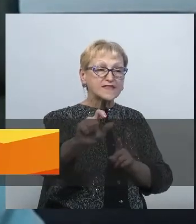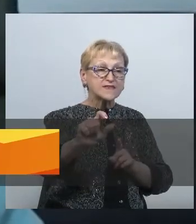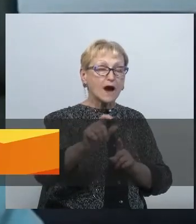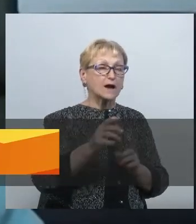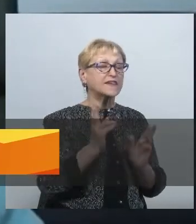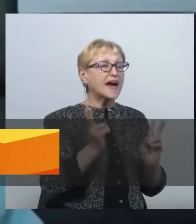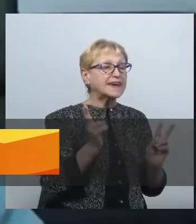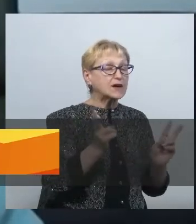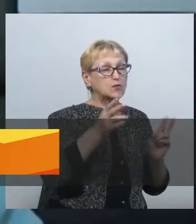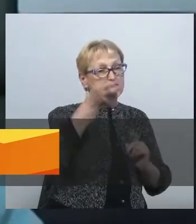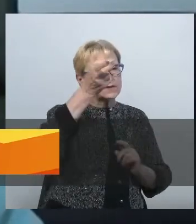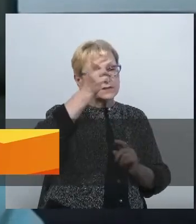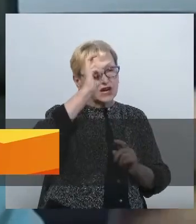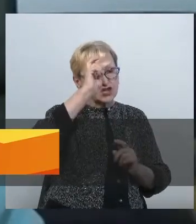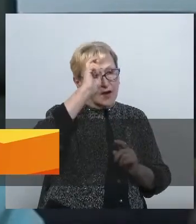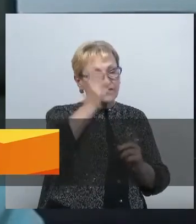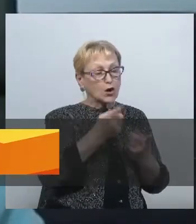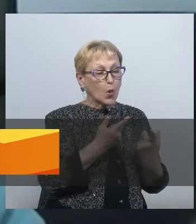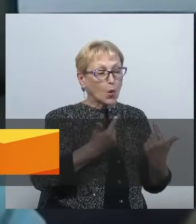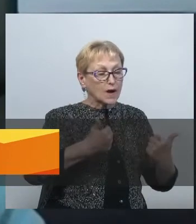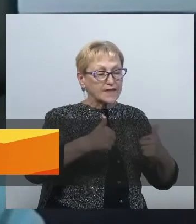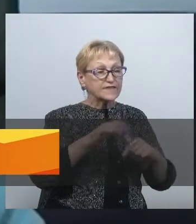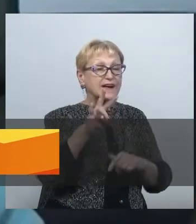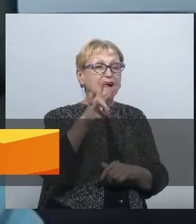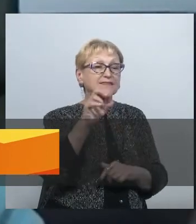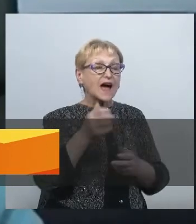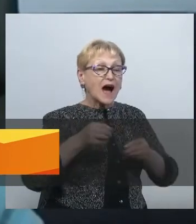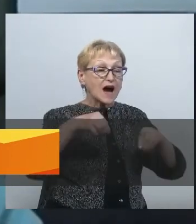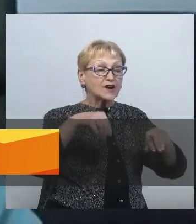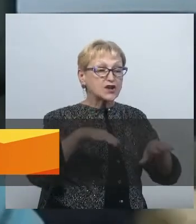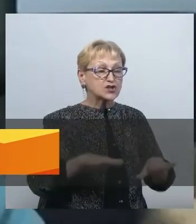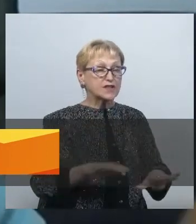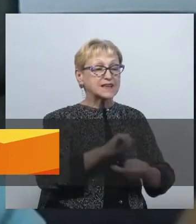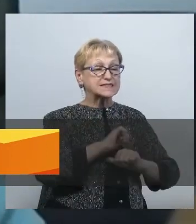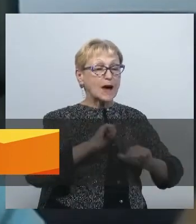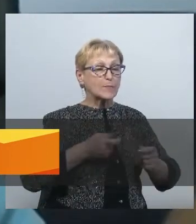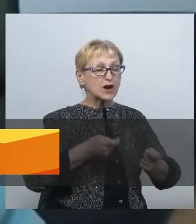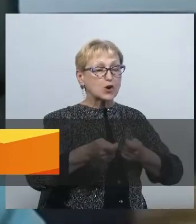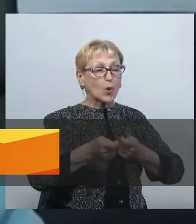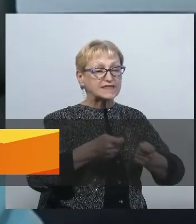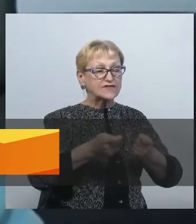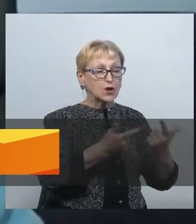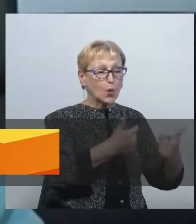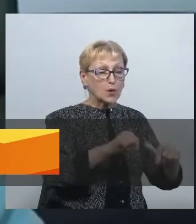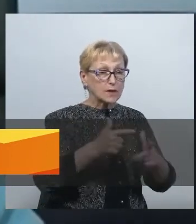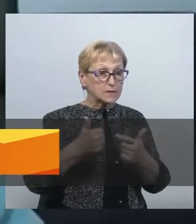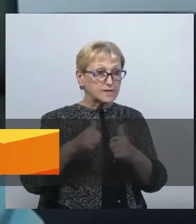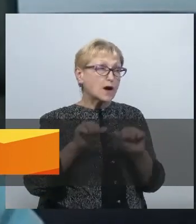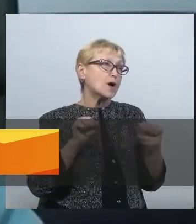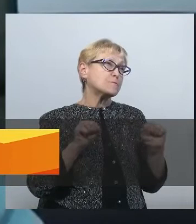Reacting to by state authorities, by state bodies on the decisions of self-regulation